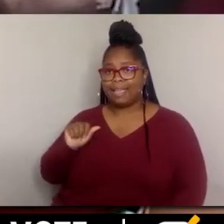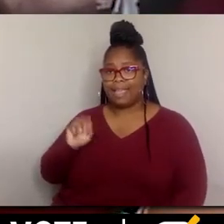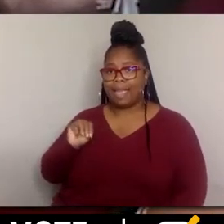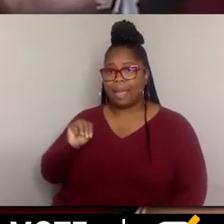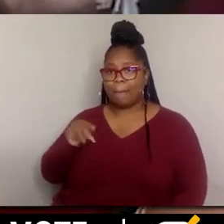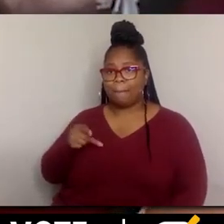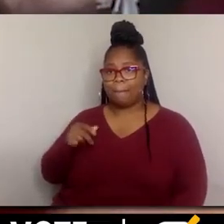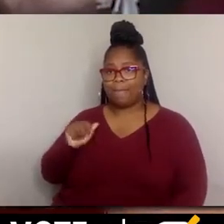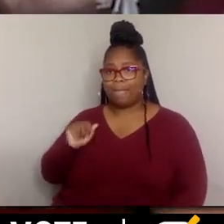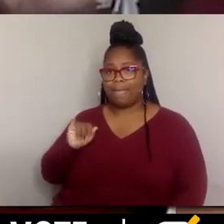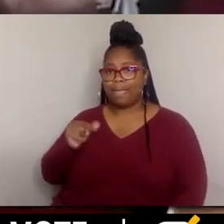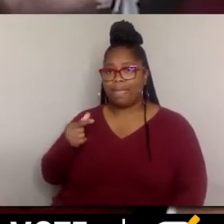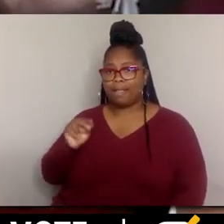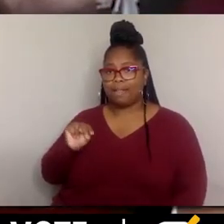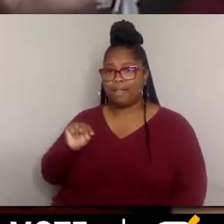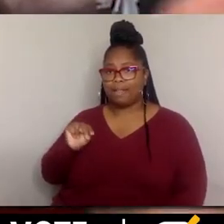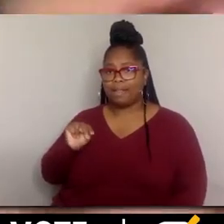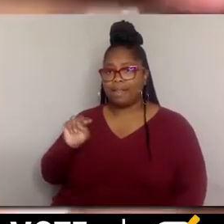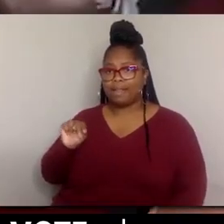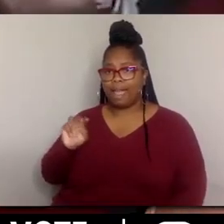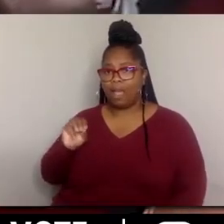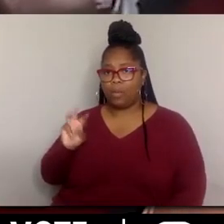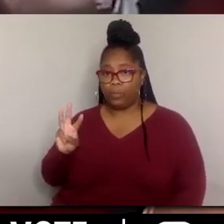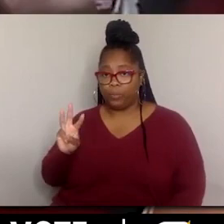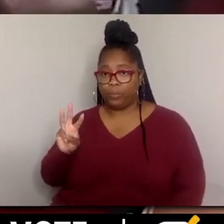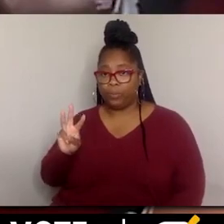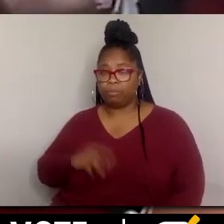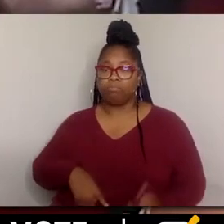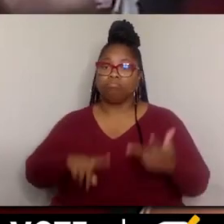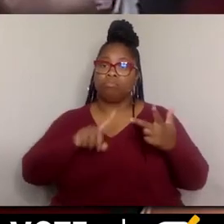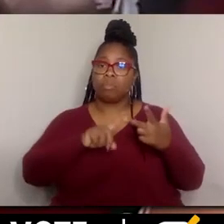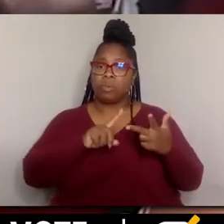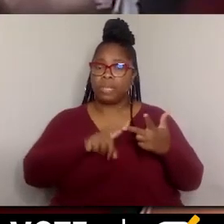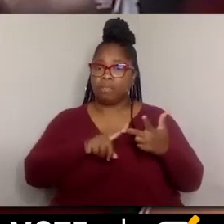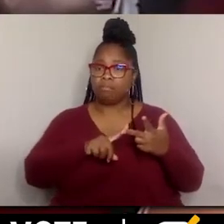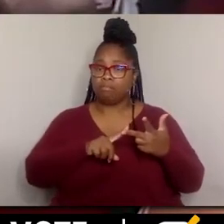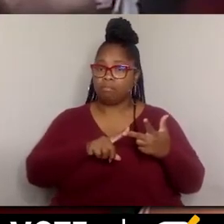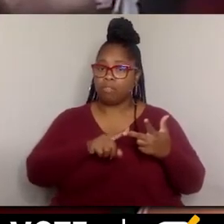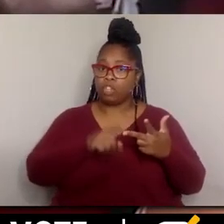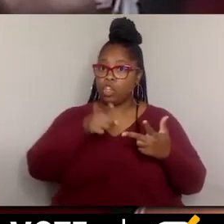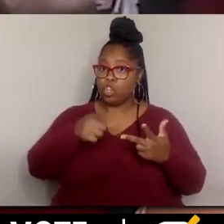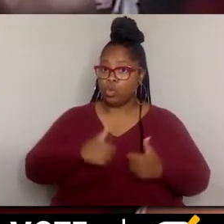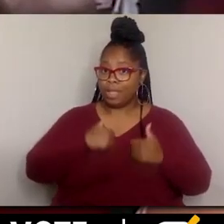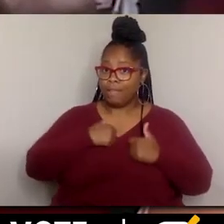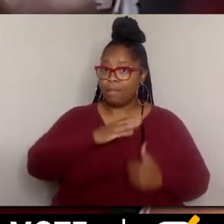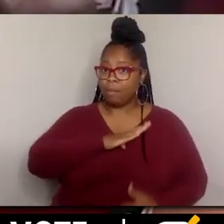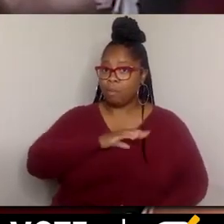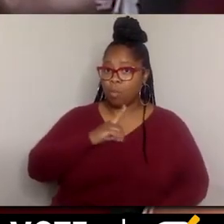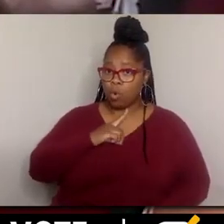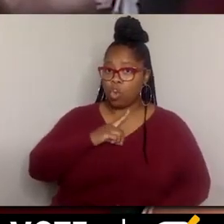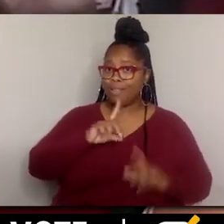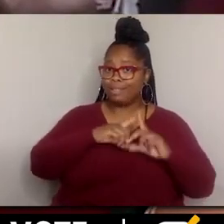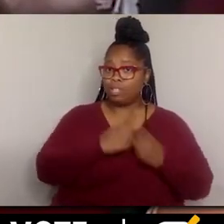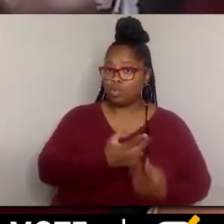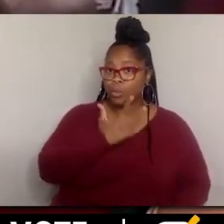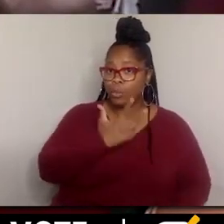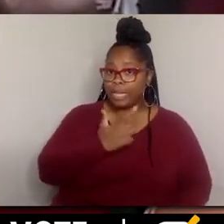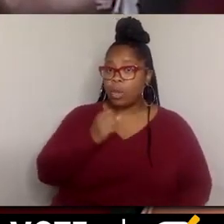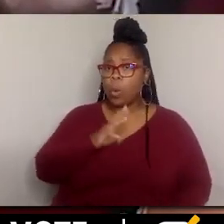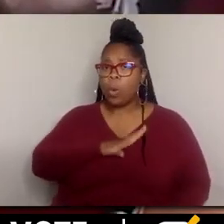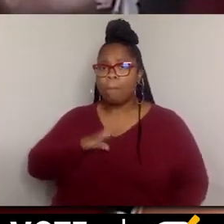lateacherschoice.org/campaign now. And three, if you're in Board District 3 or Board District